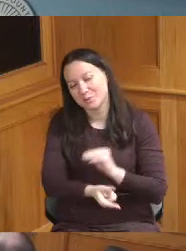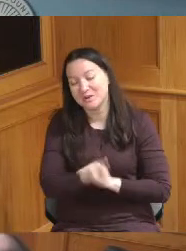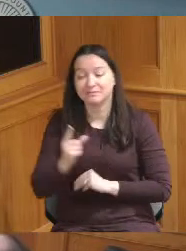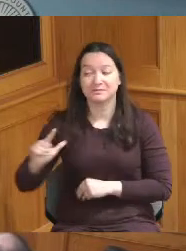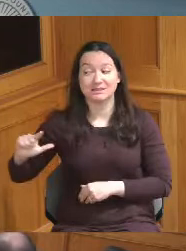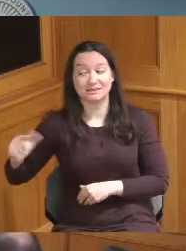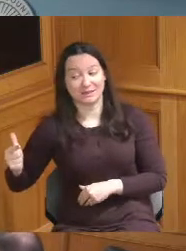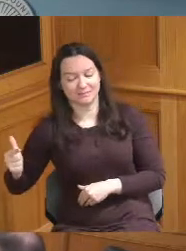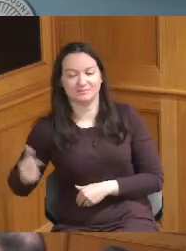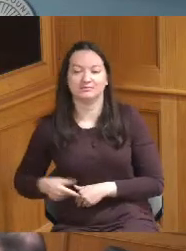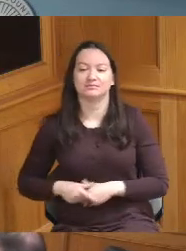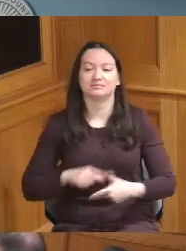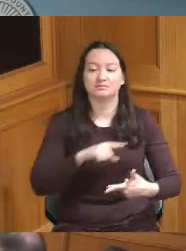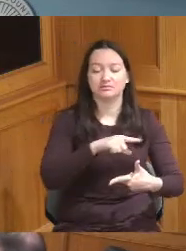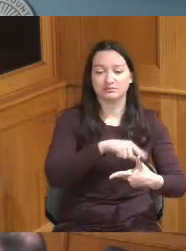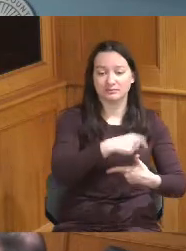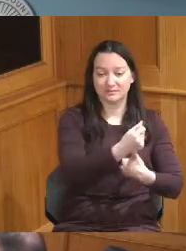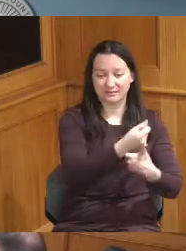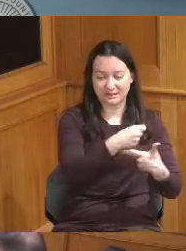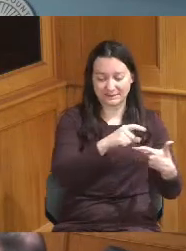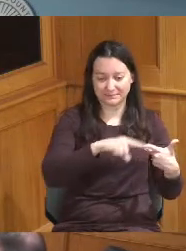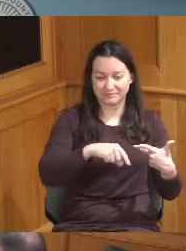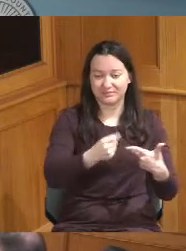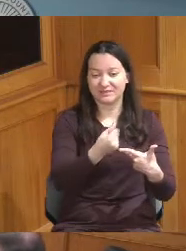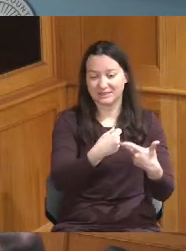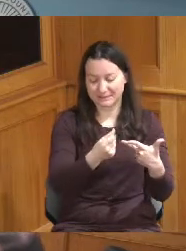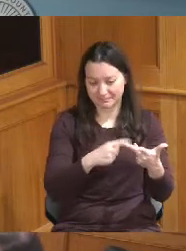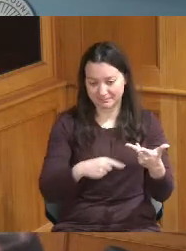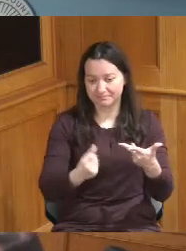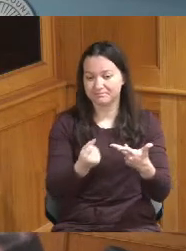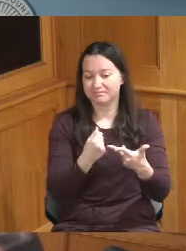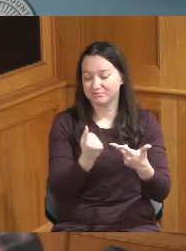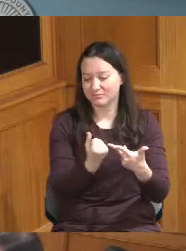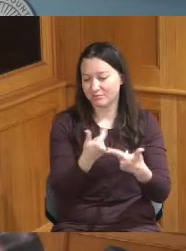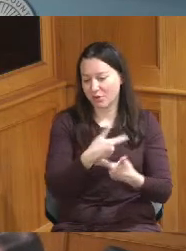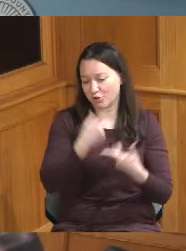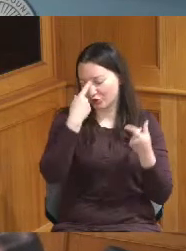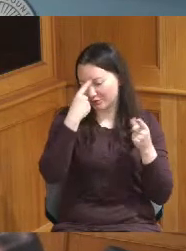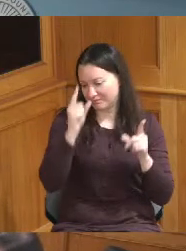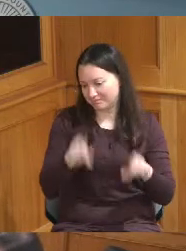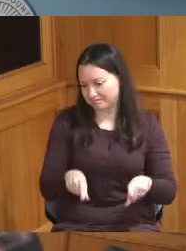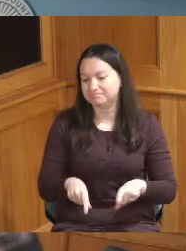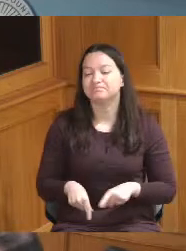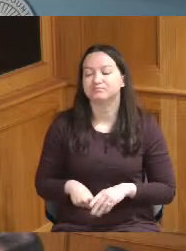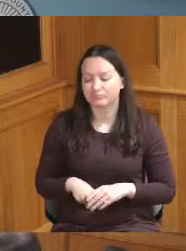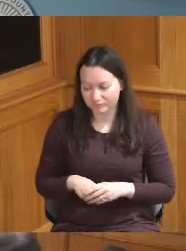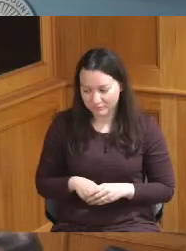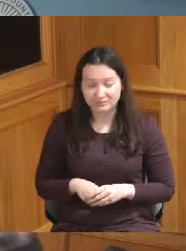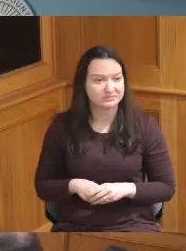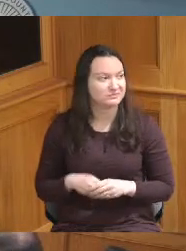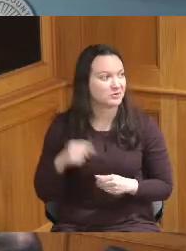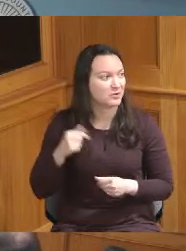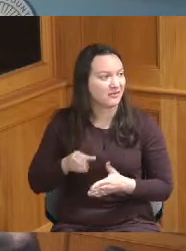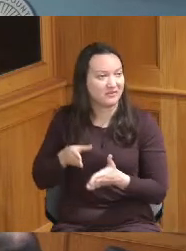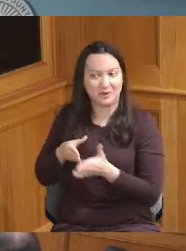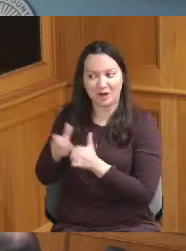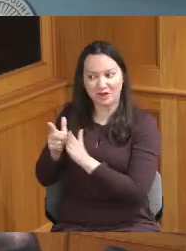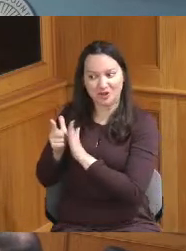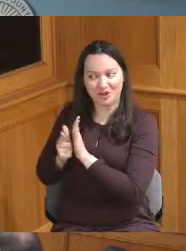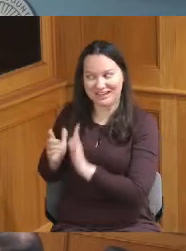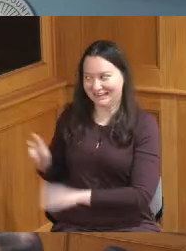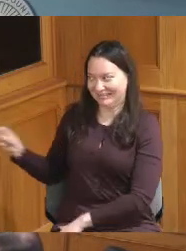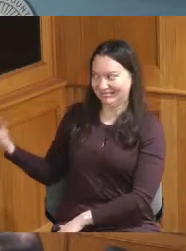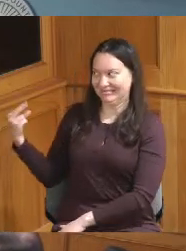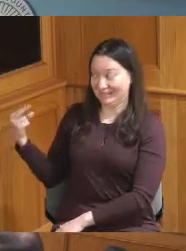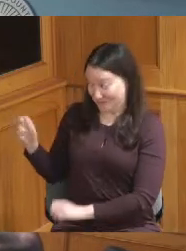Second. Commissioner Reese? Yes. Commissioner Driehaus? Yes. Commissioner Summer Dumas? Yes. We got our prosecutor attorney there. He's, is